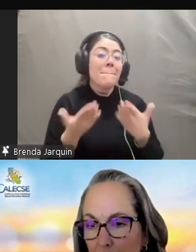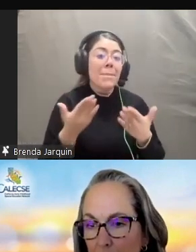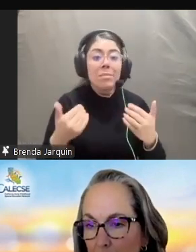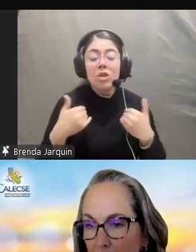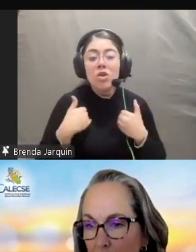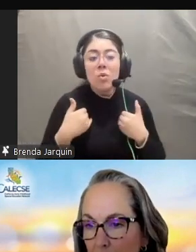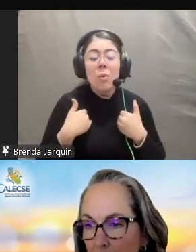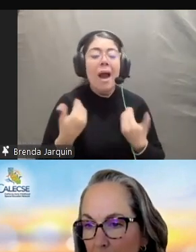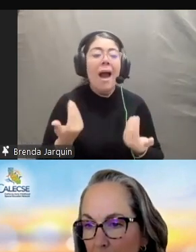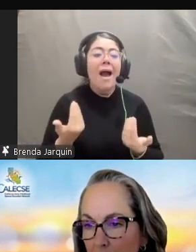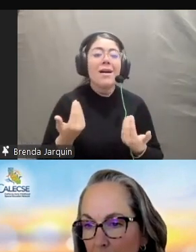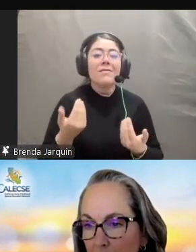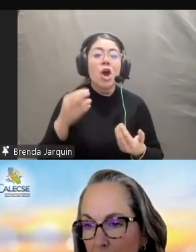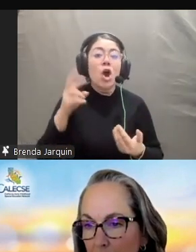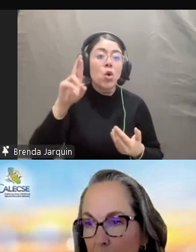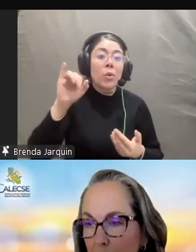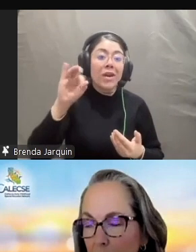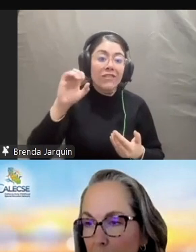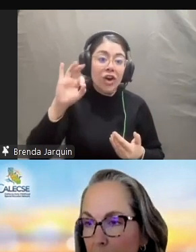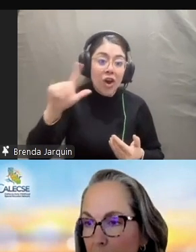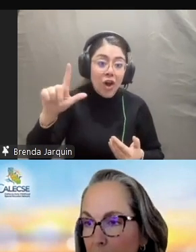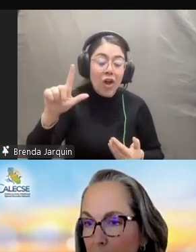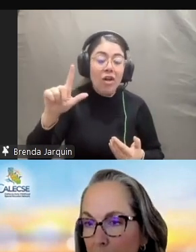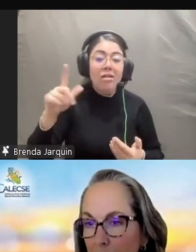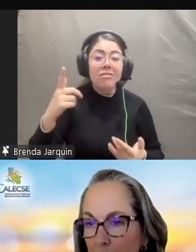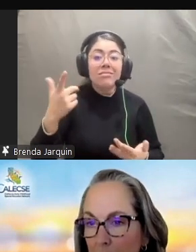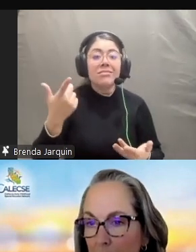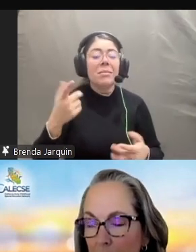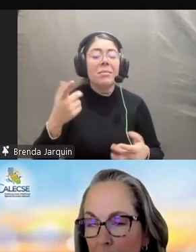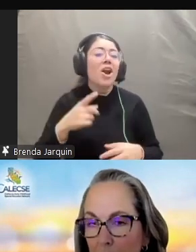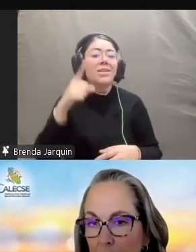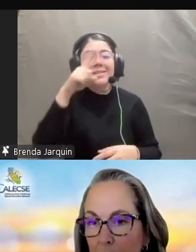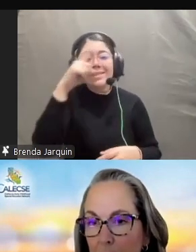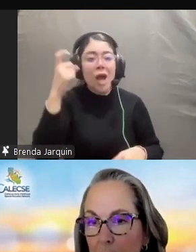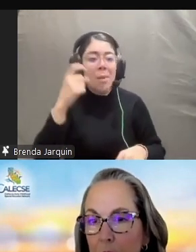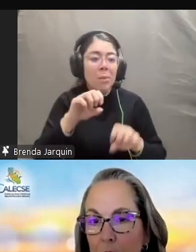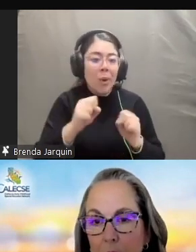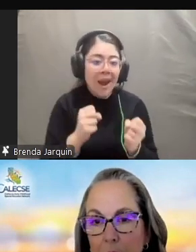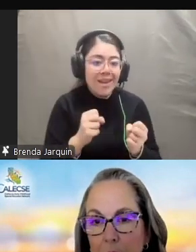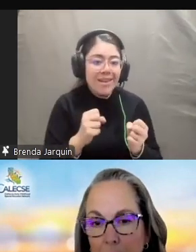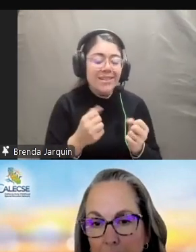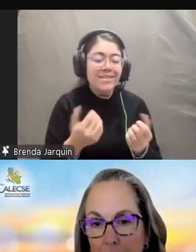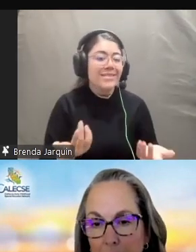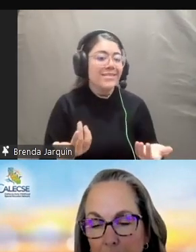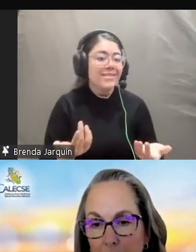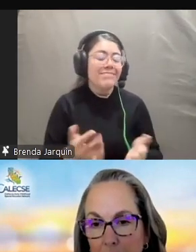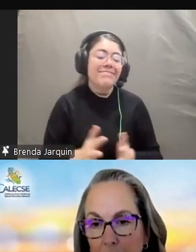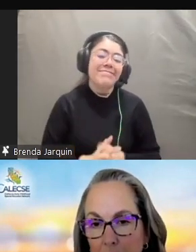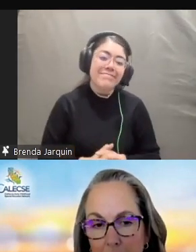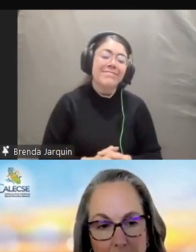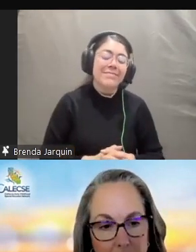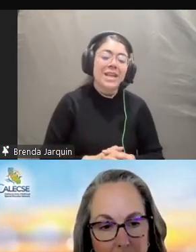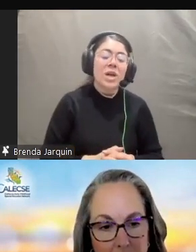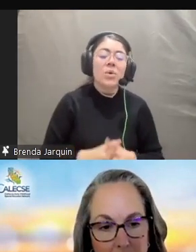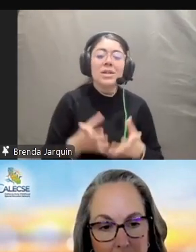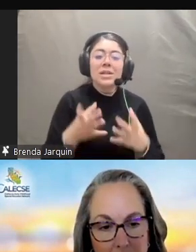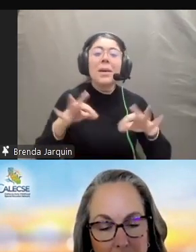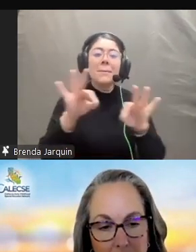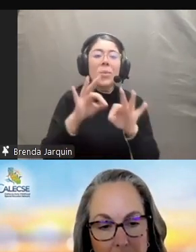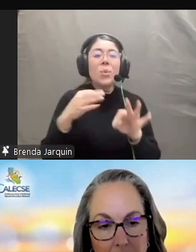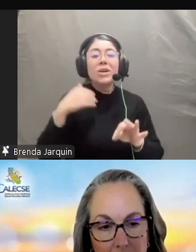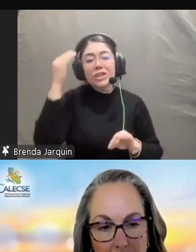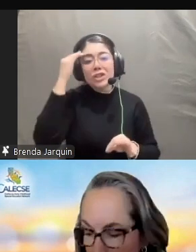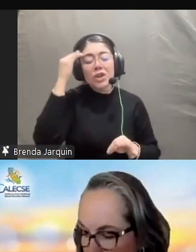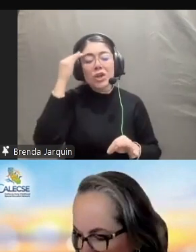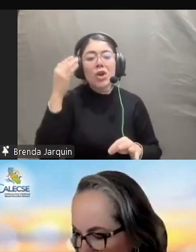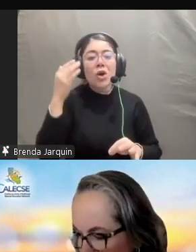have our timelines from our separate entities, and typically where we run into issues is knowing what to do and what is